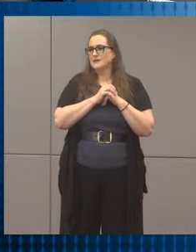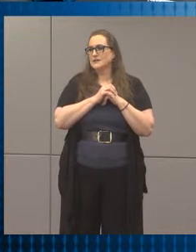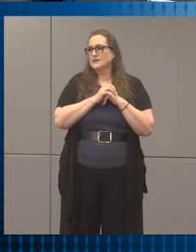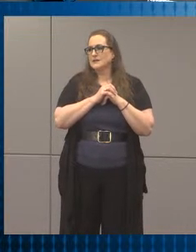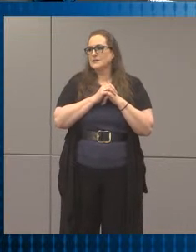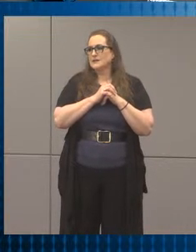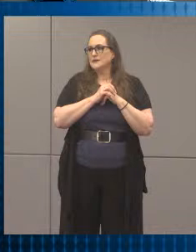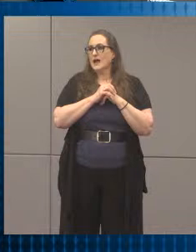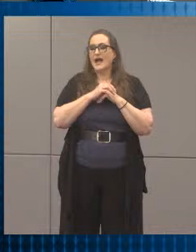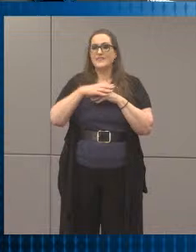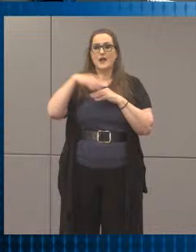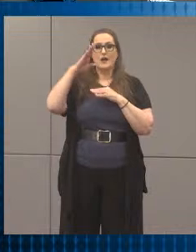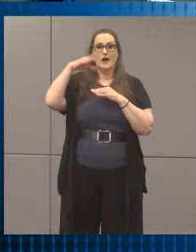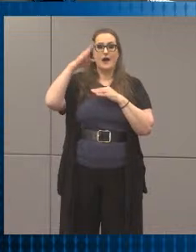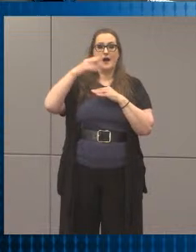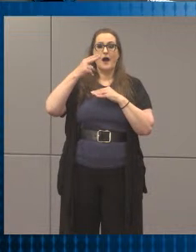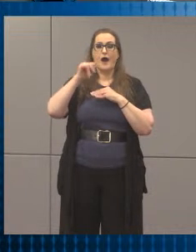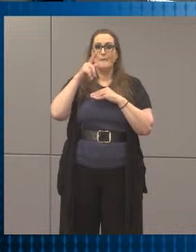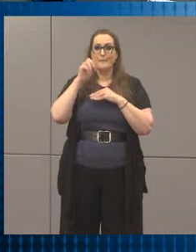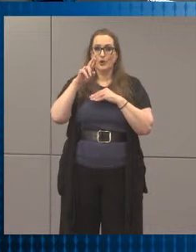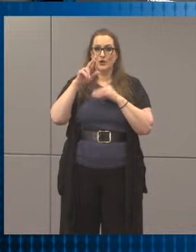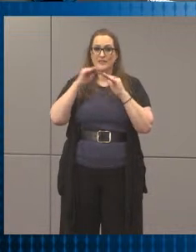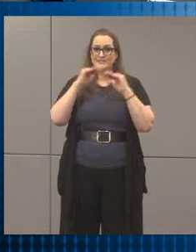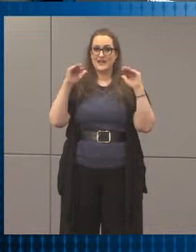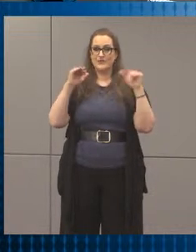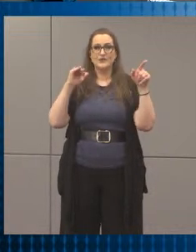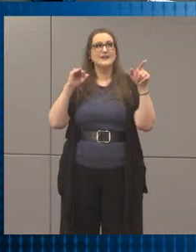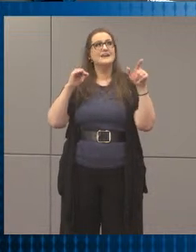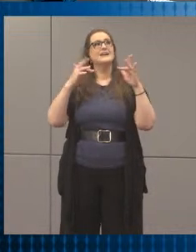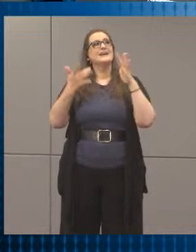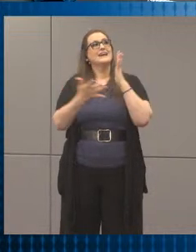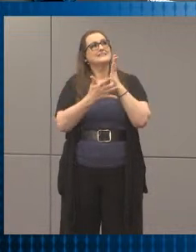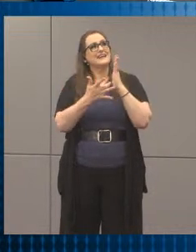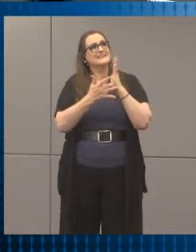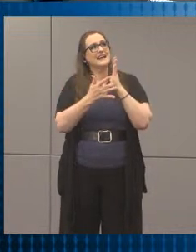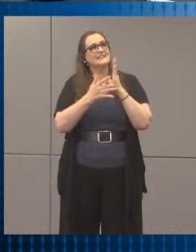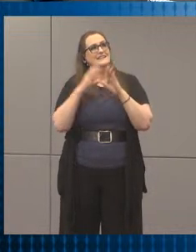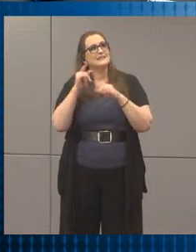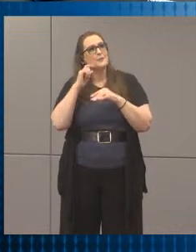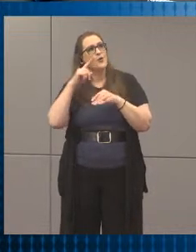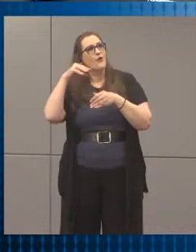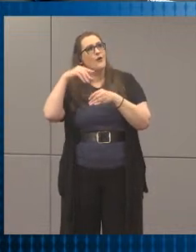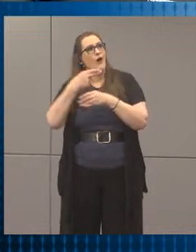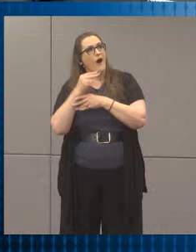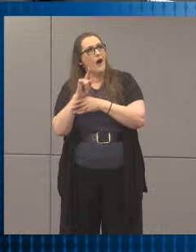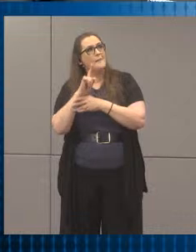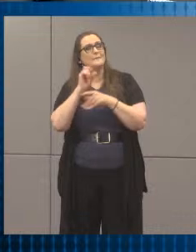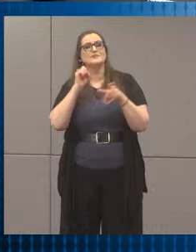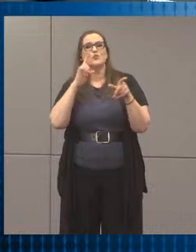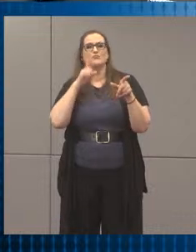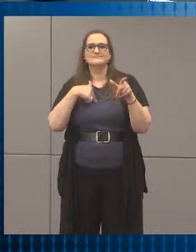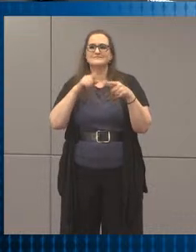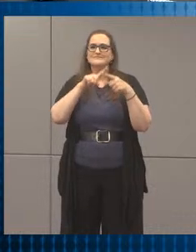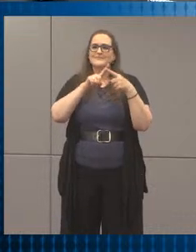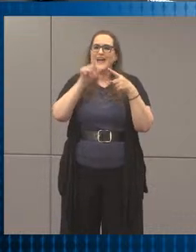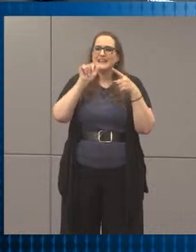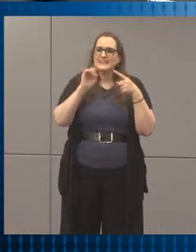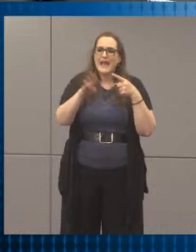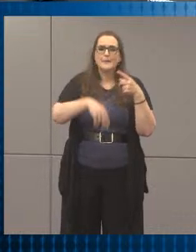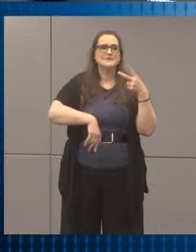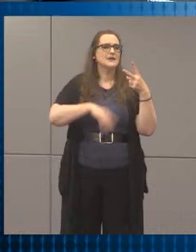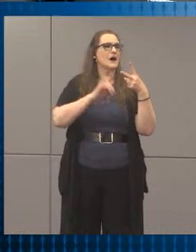And on the upper level, this is our Technology and Cyber Hub. So we have got labs in there,